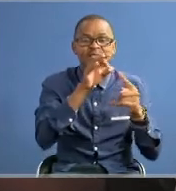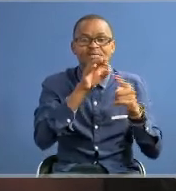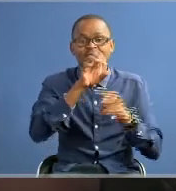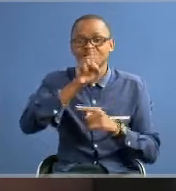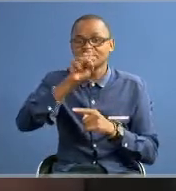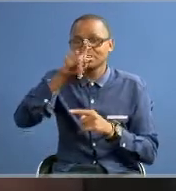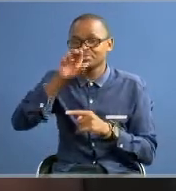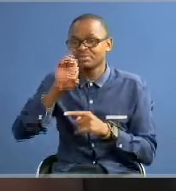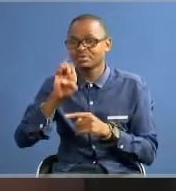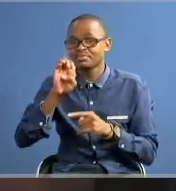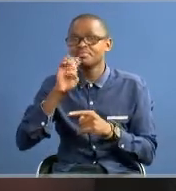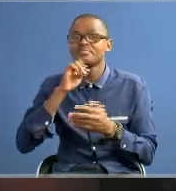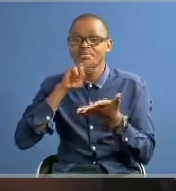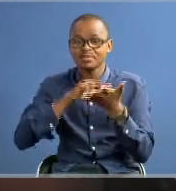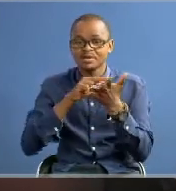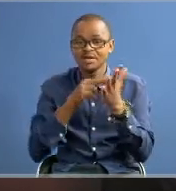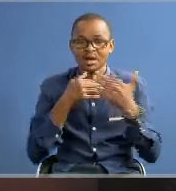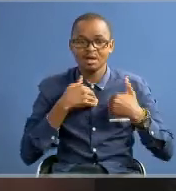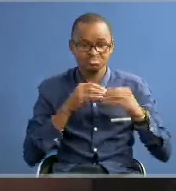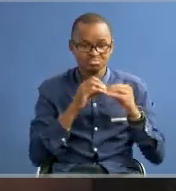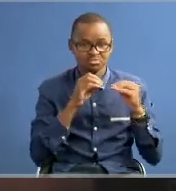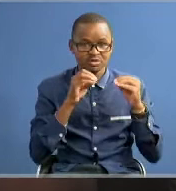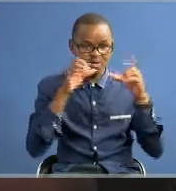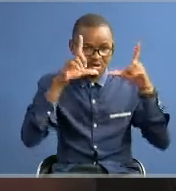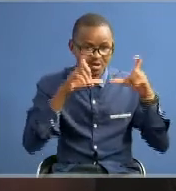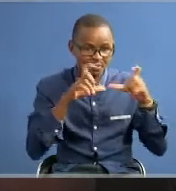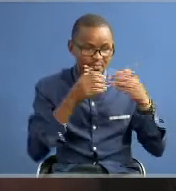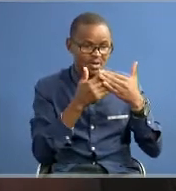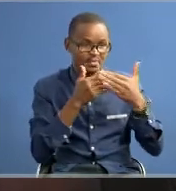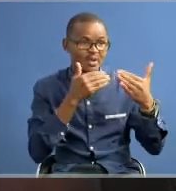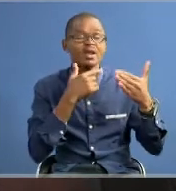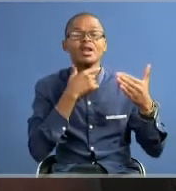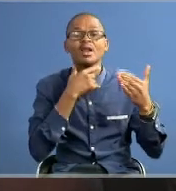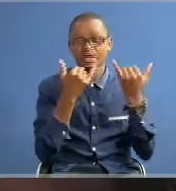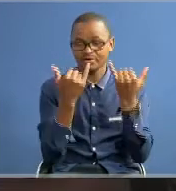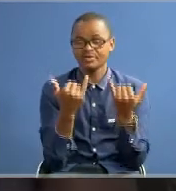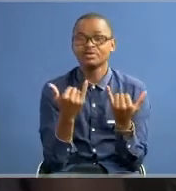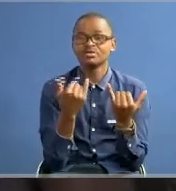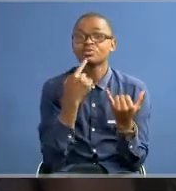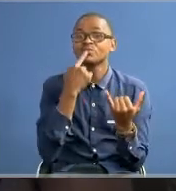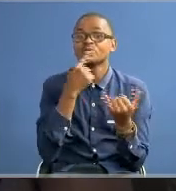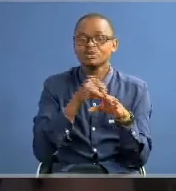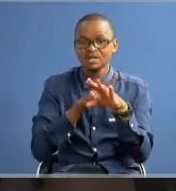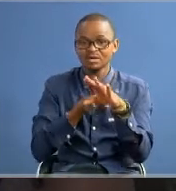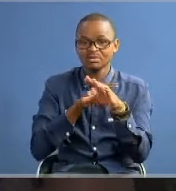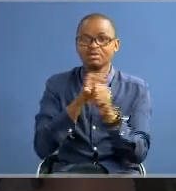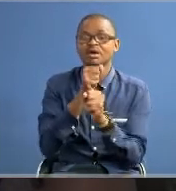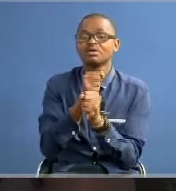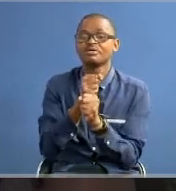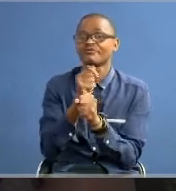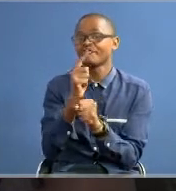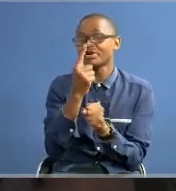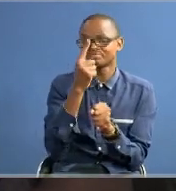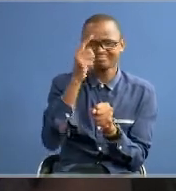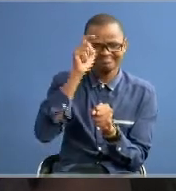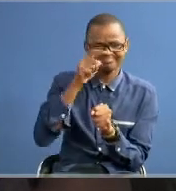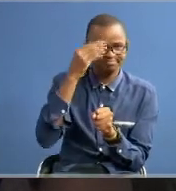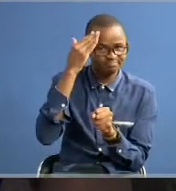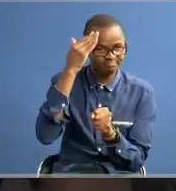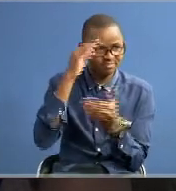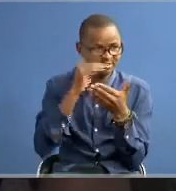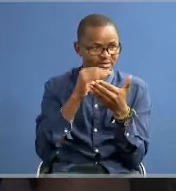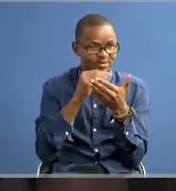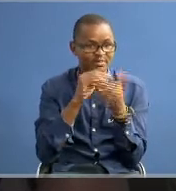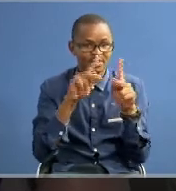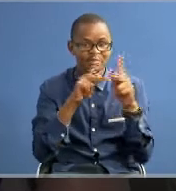space, meaning you can't have a cameraman behind like the way we have now. So when you set up your camera, first you need to run. And